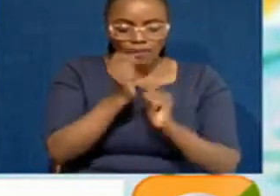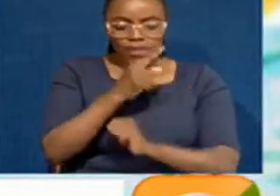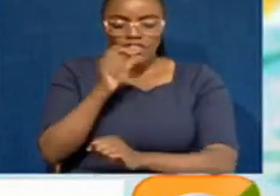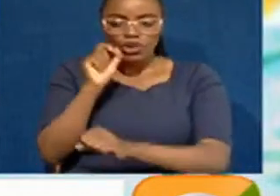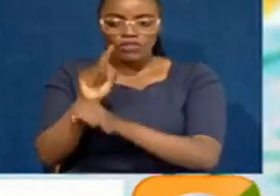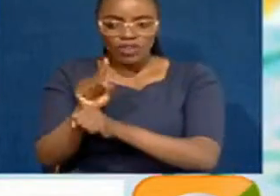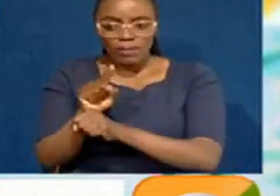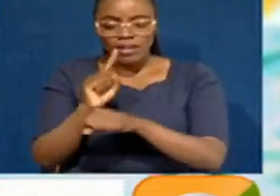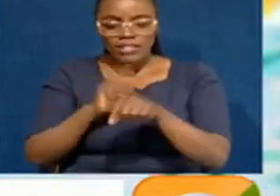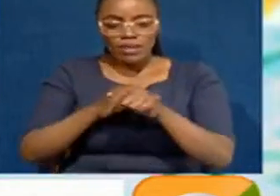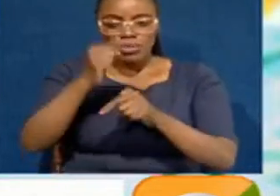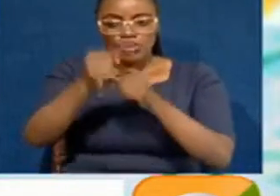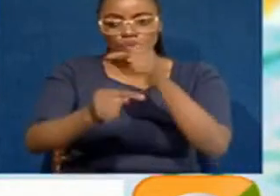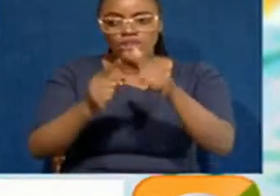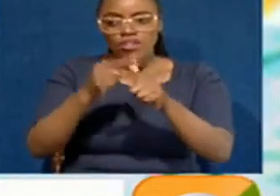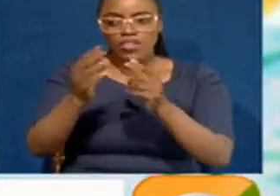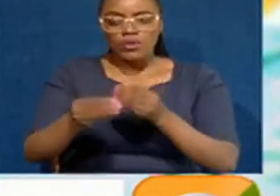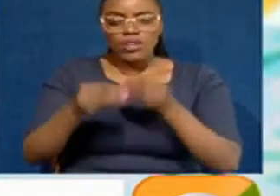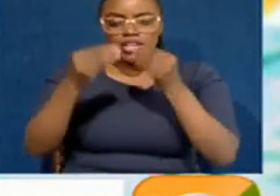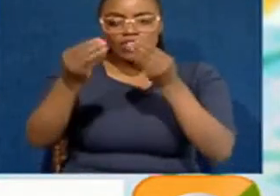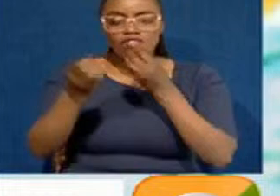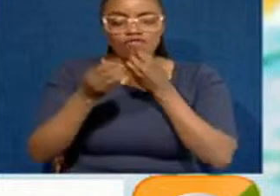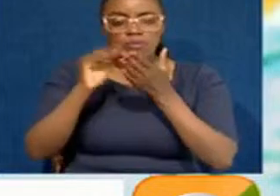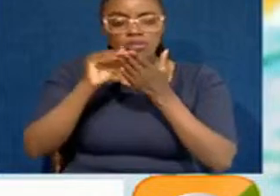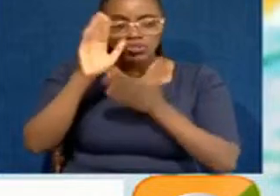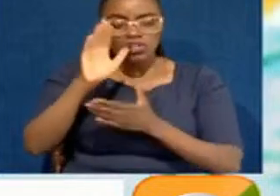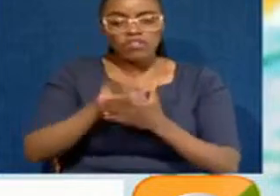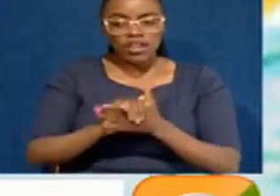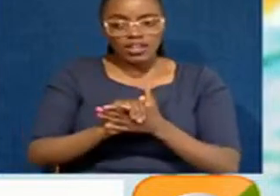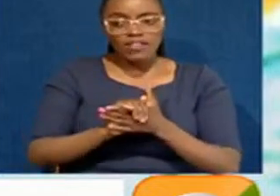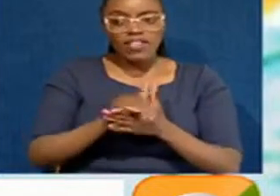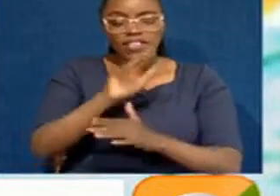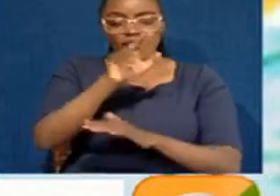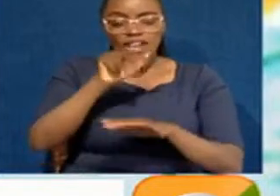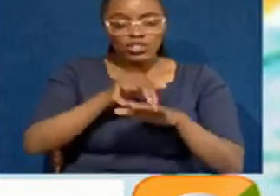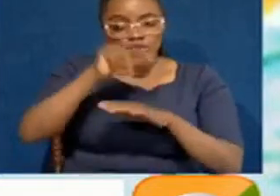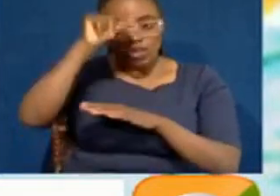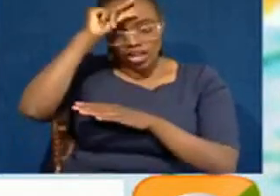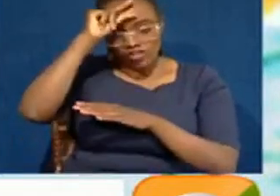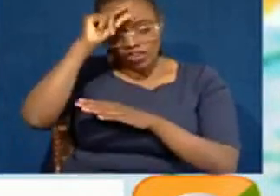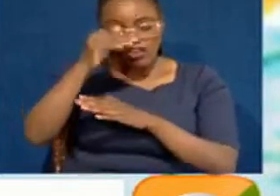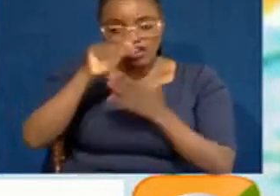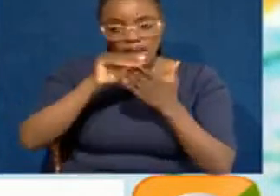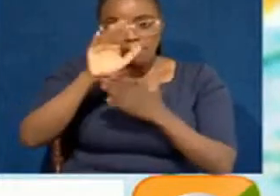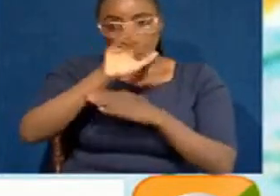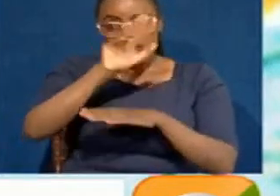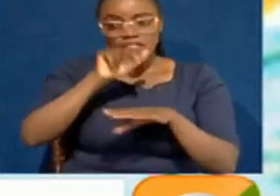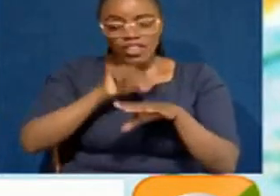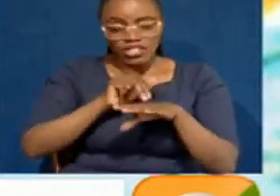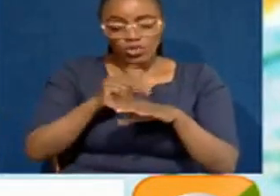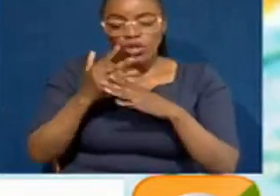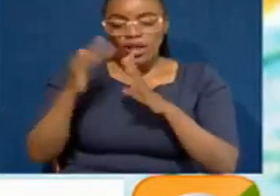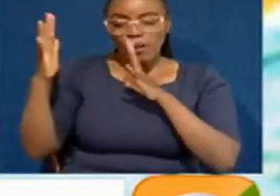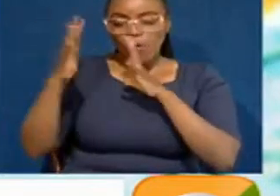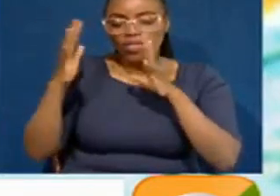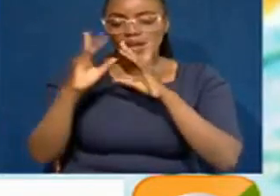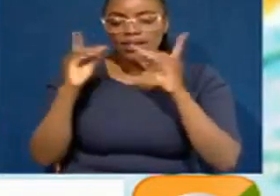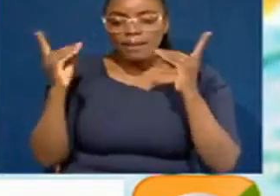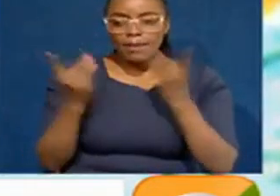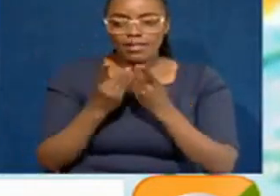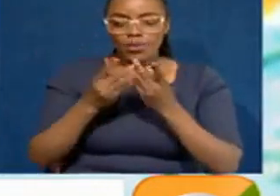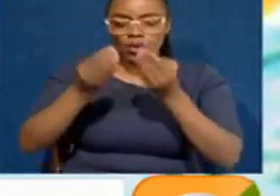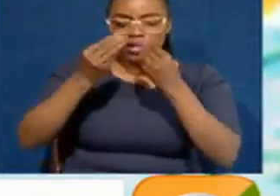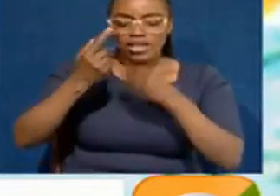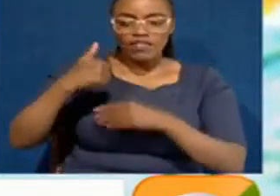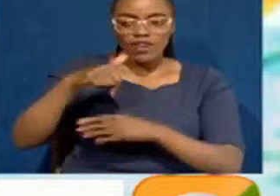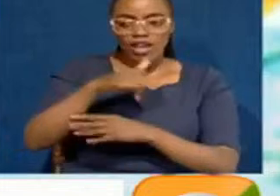season progresses, we are also providing updating okay. to that one. Okay. Plus, the national governments, especially the national meth departments, yeah. are going to issue as well